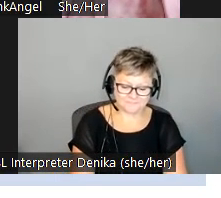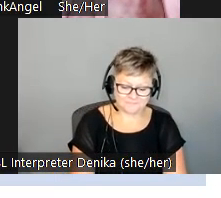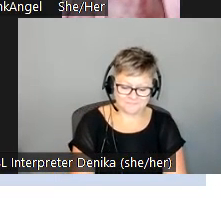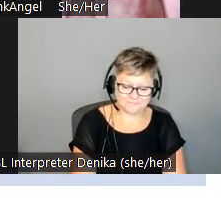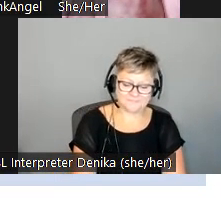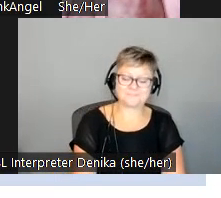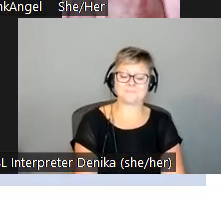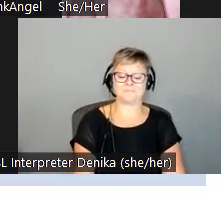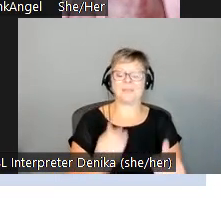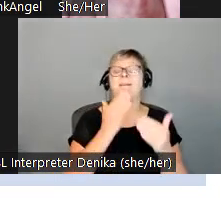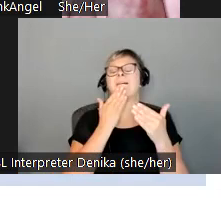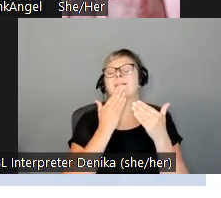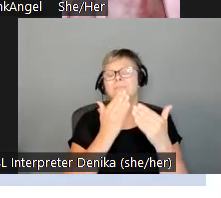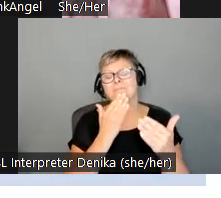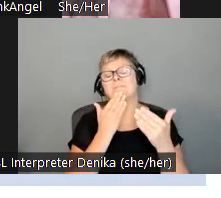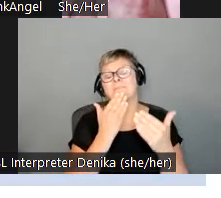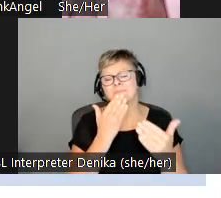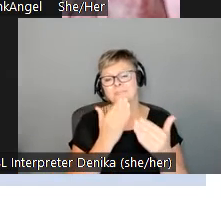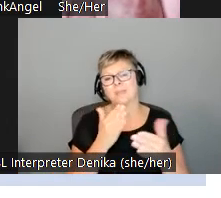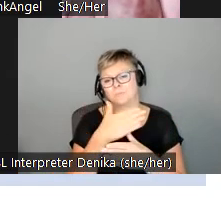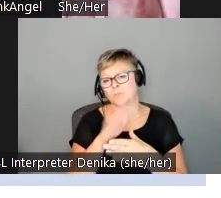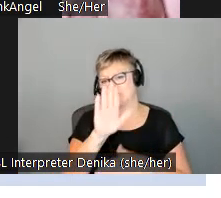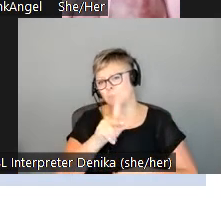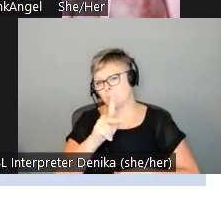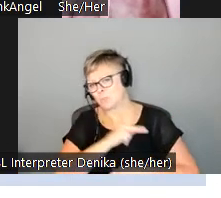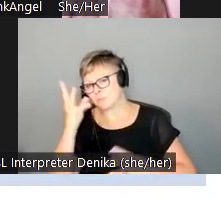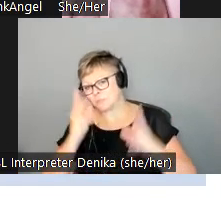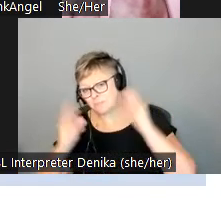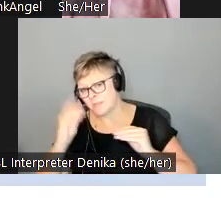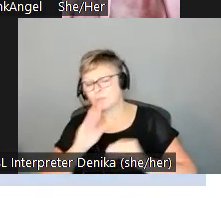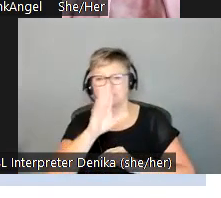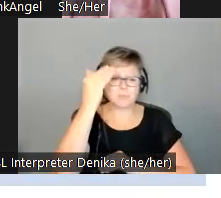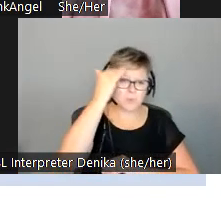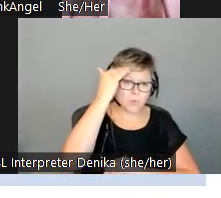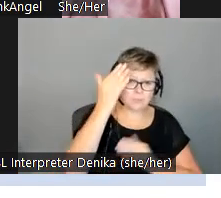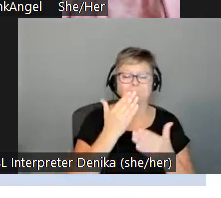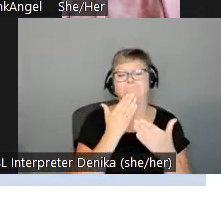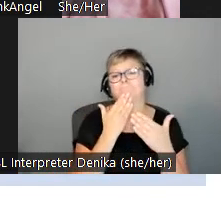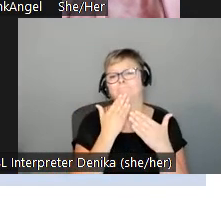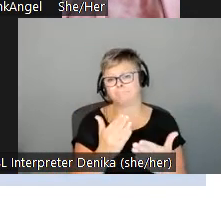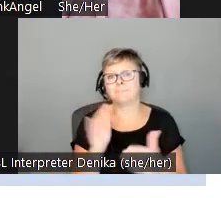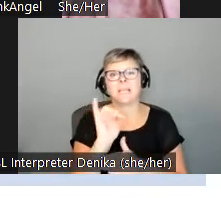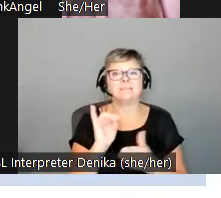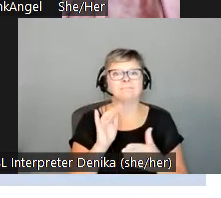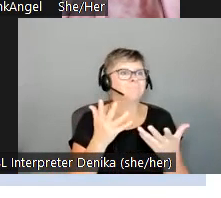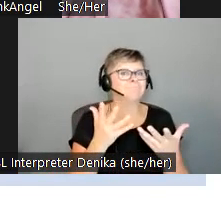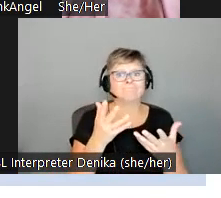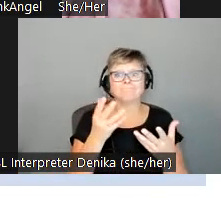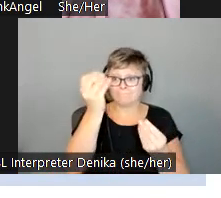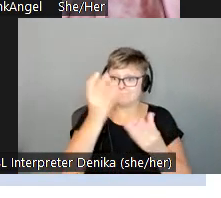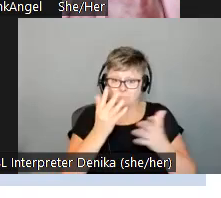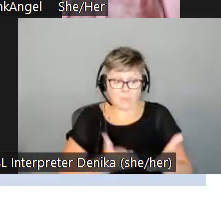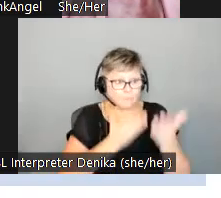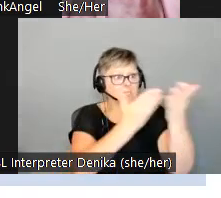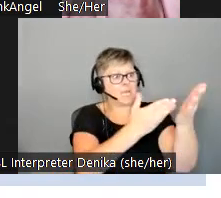sharing your personal experiences and your knowledge, and also sharing recommendations for moving forward. I think there's been a lot of good points.